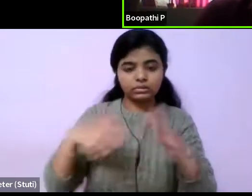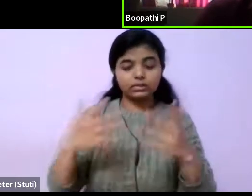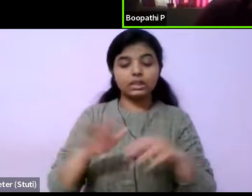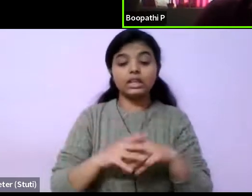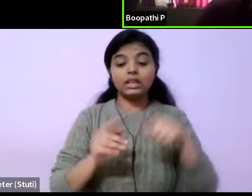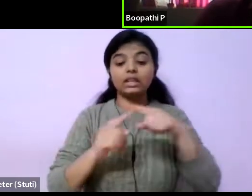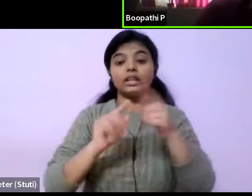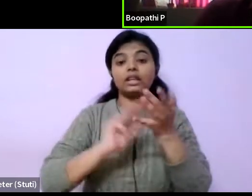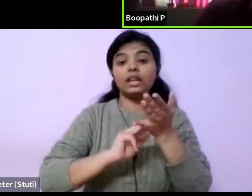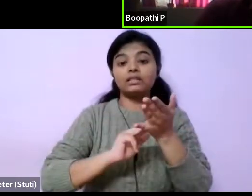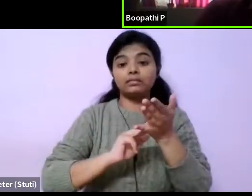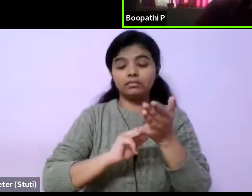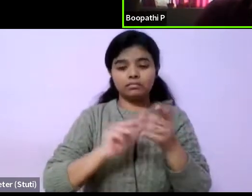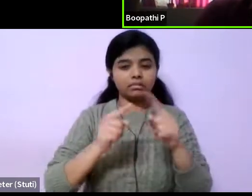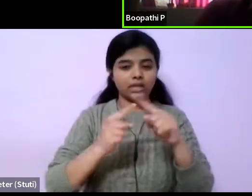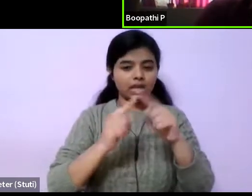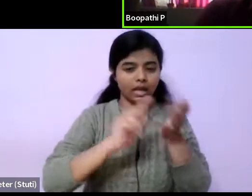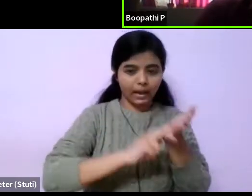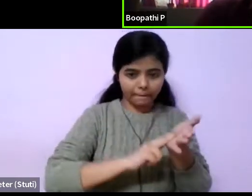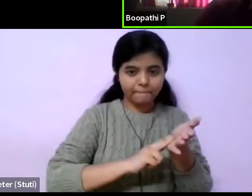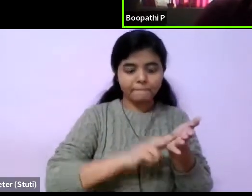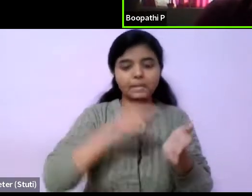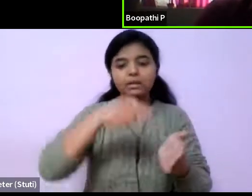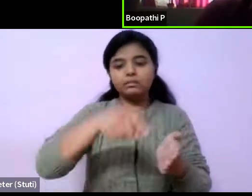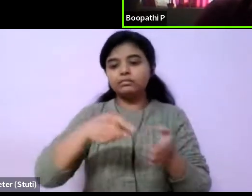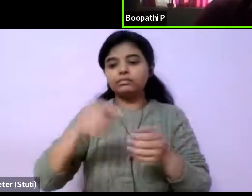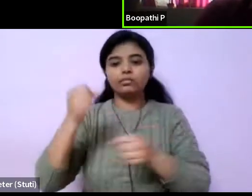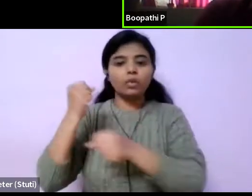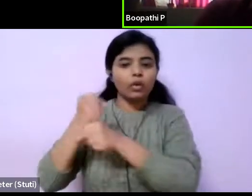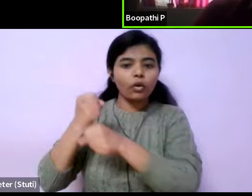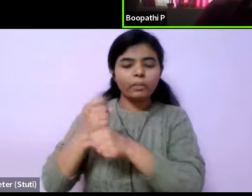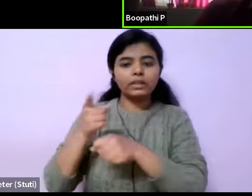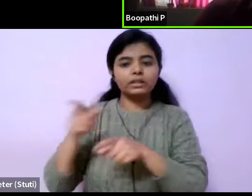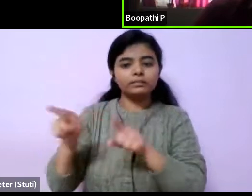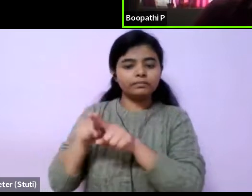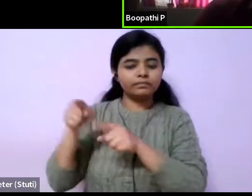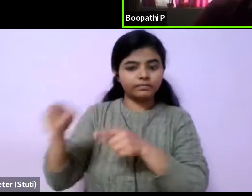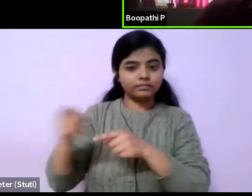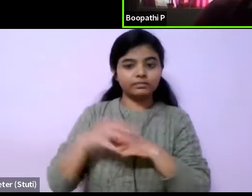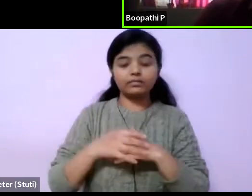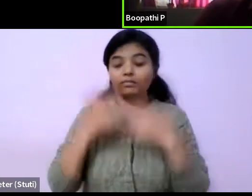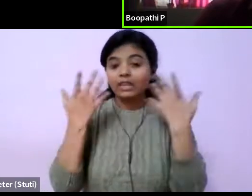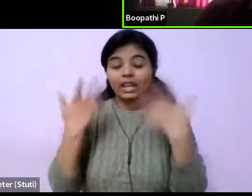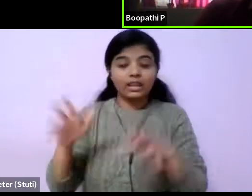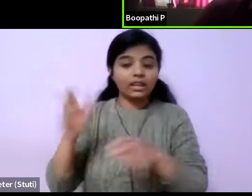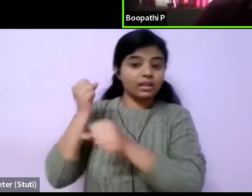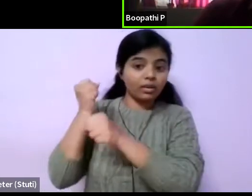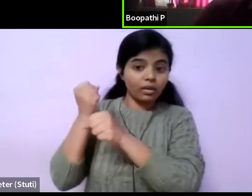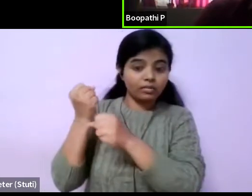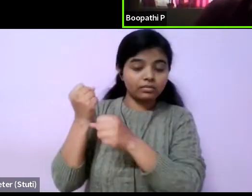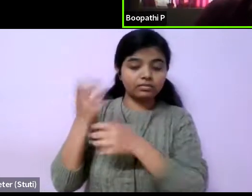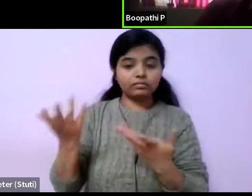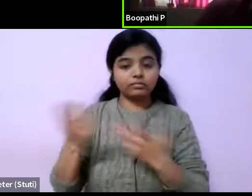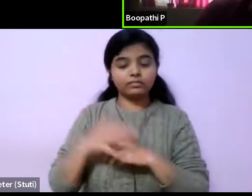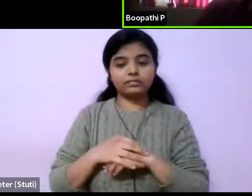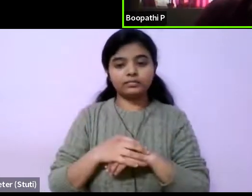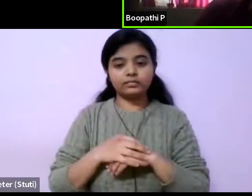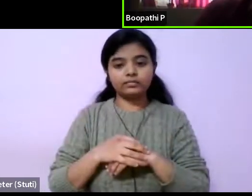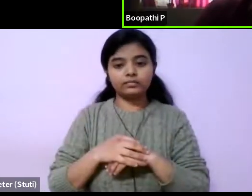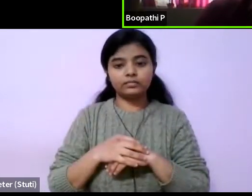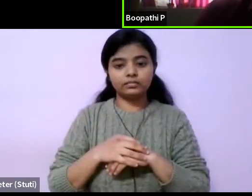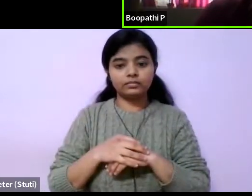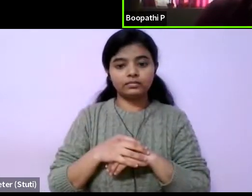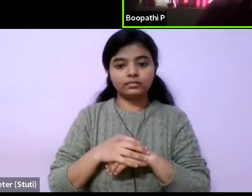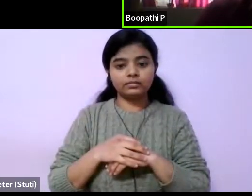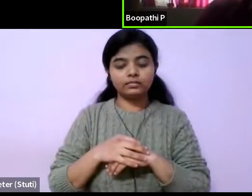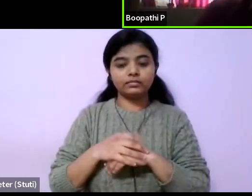the government did not bother much about these people this time, because anyway the government is actually it's